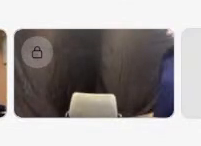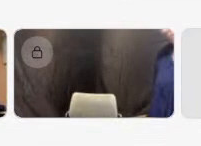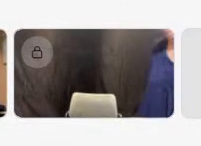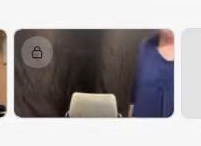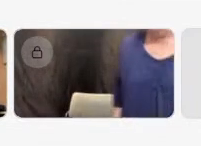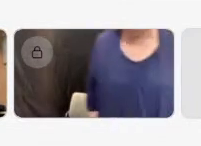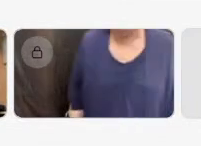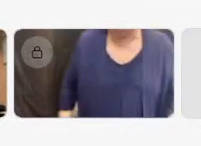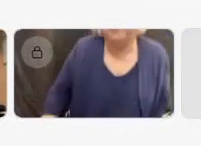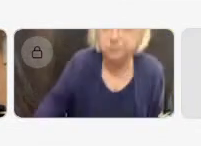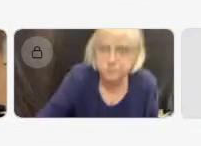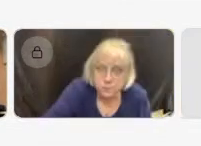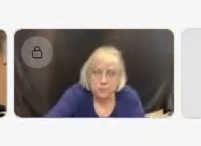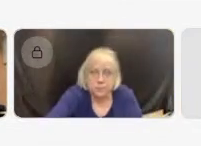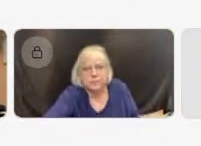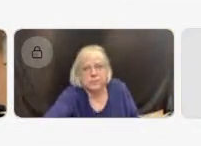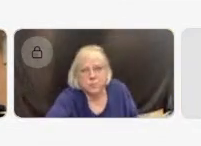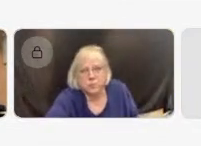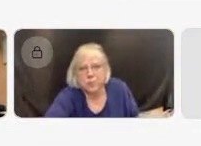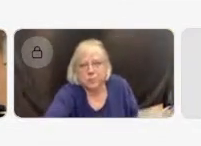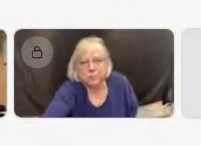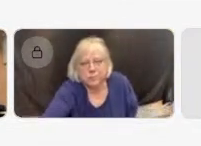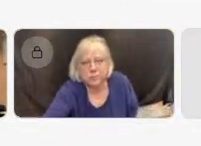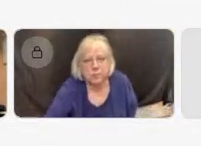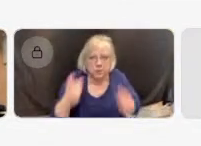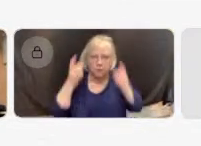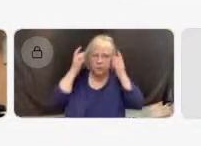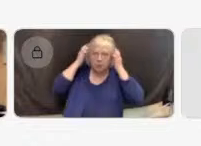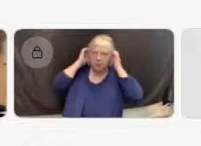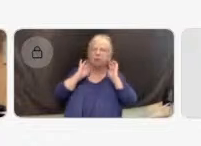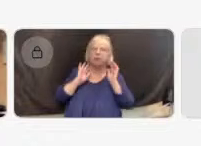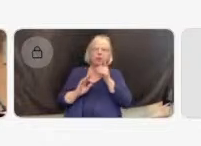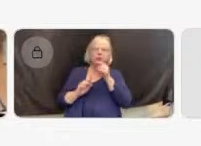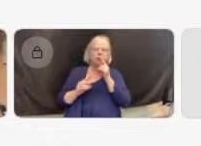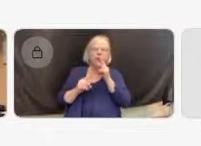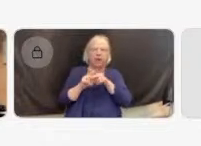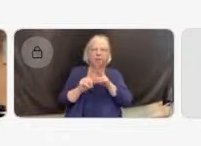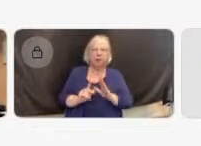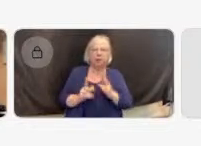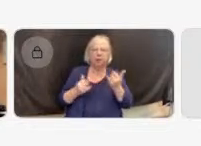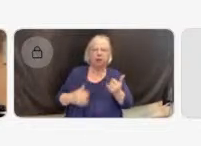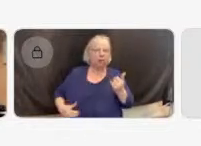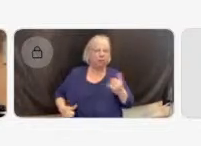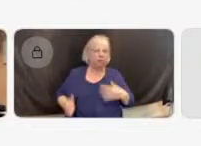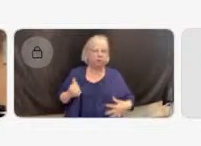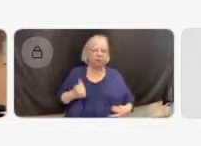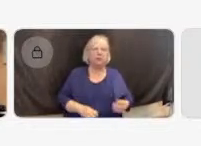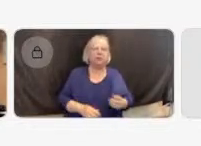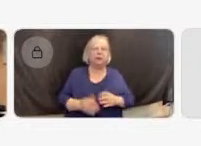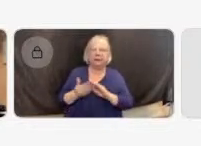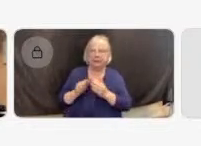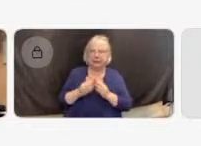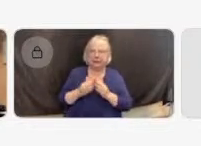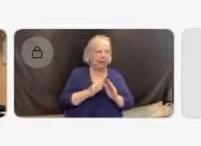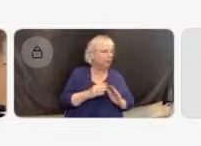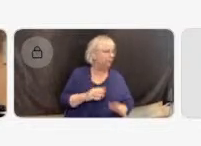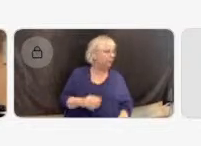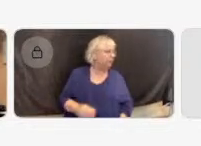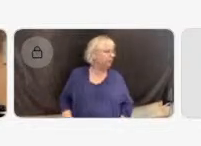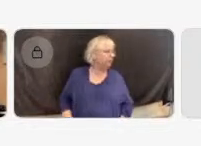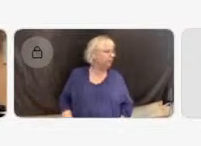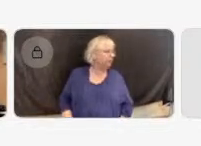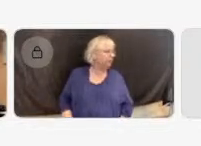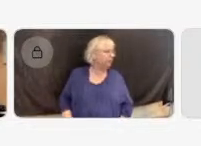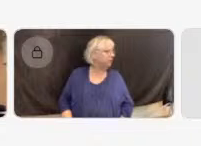So who is the applicant right now? The city? Right. So That's one 30 second. seconds of your time.